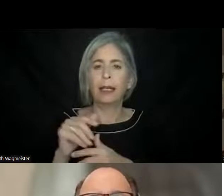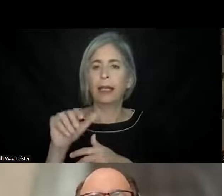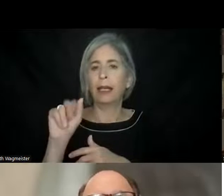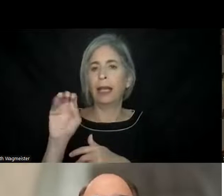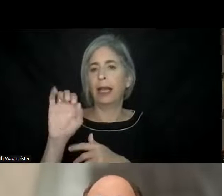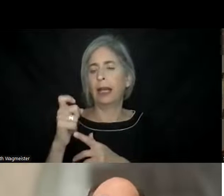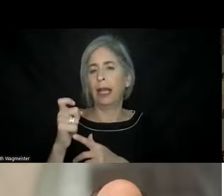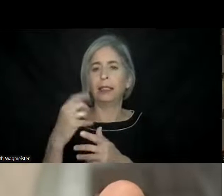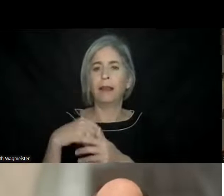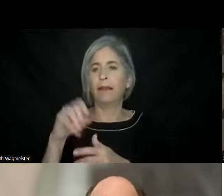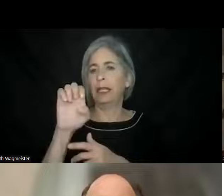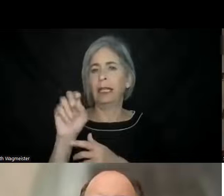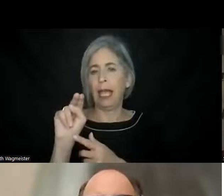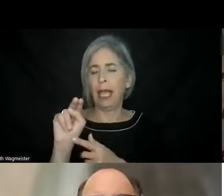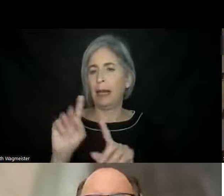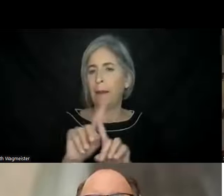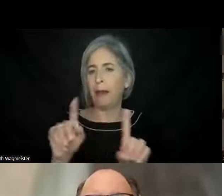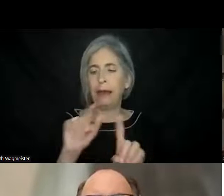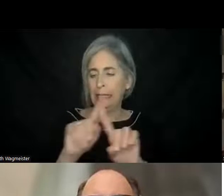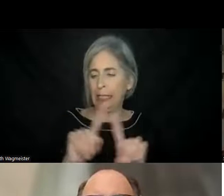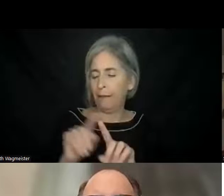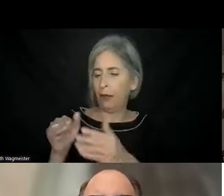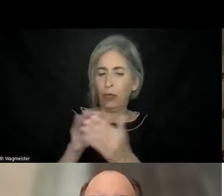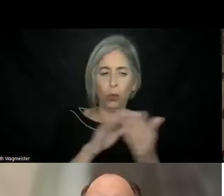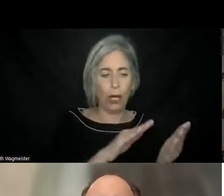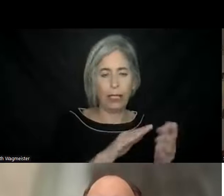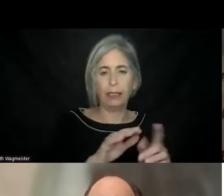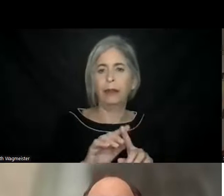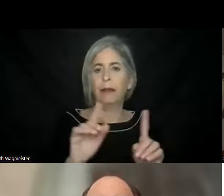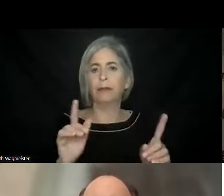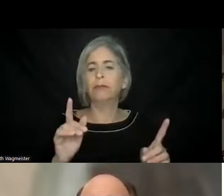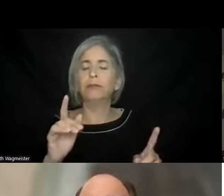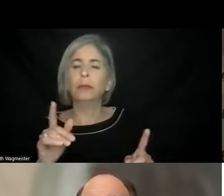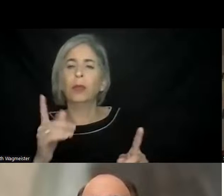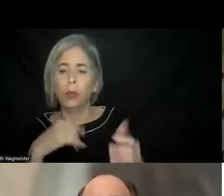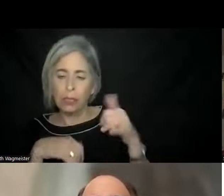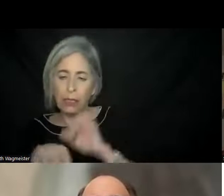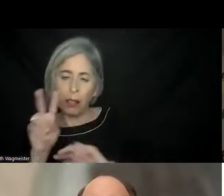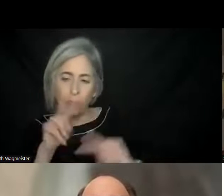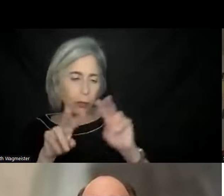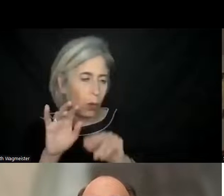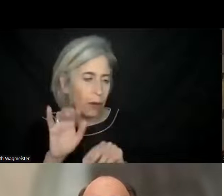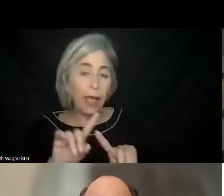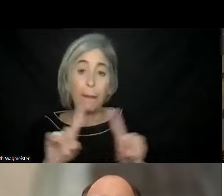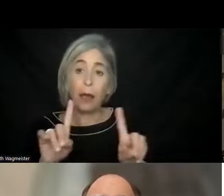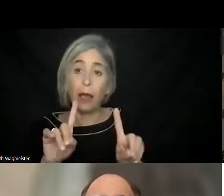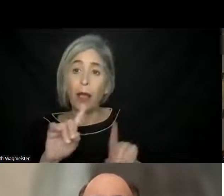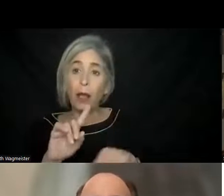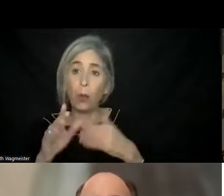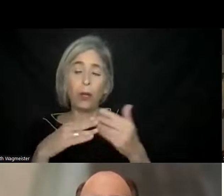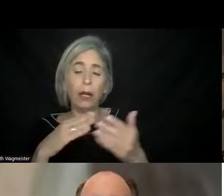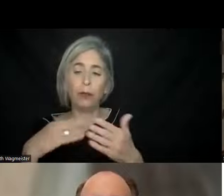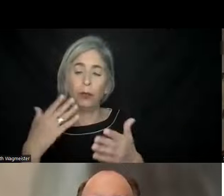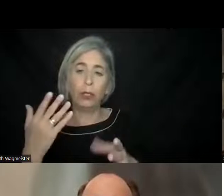of the EN, but in a different way and formatting, and we are still exploring it. So whatever we get into, we will